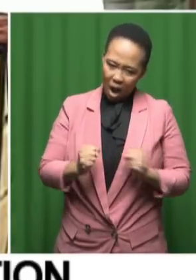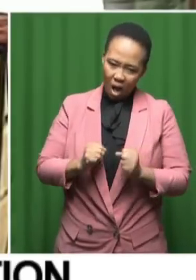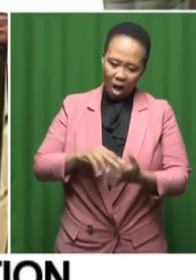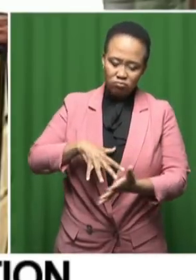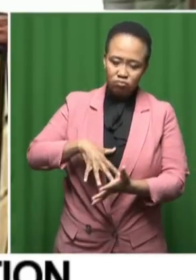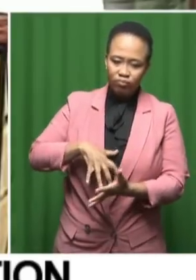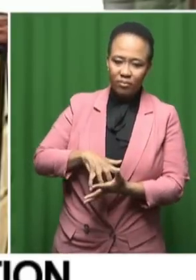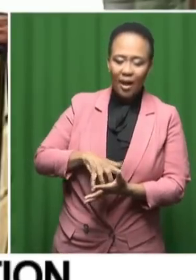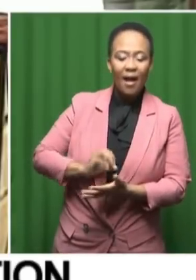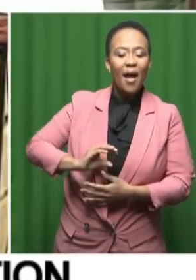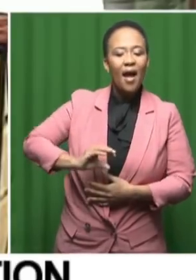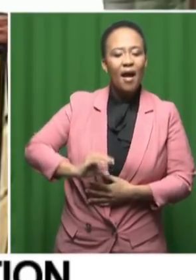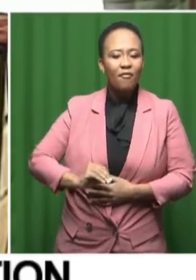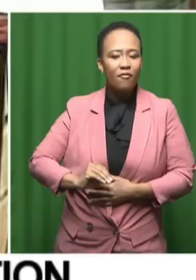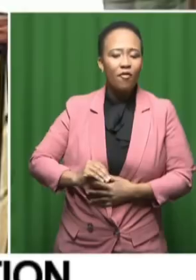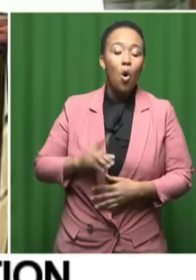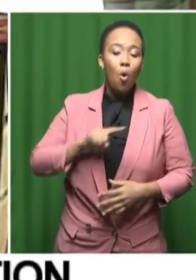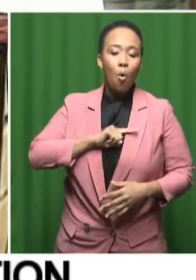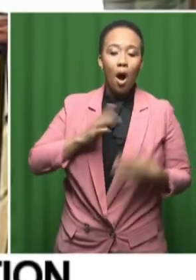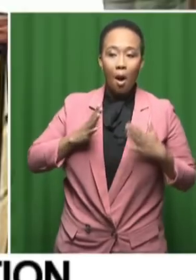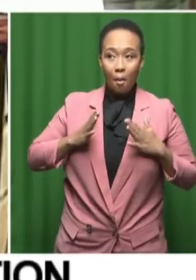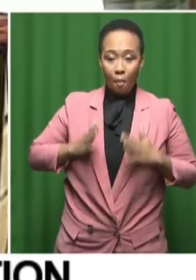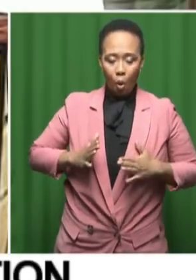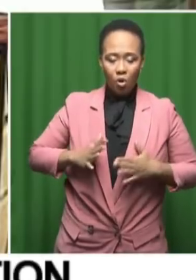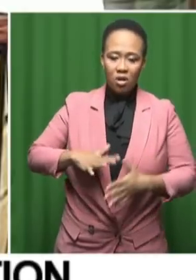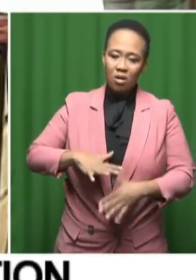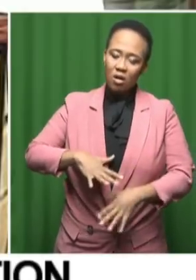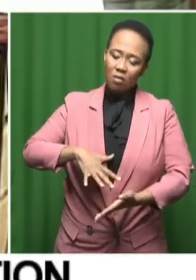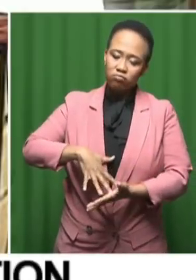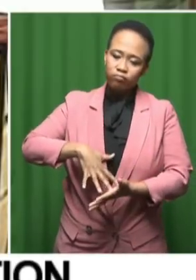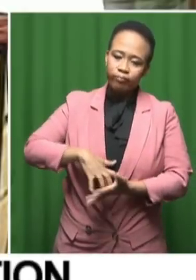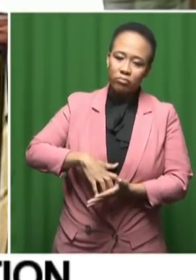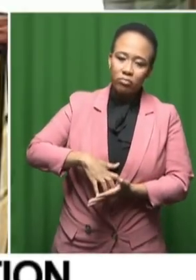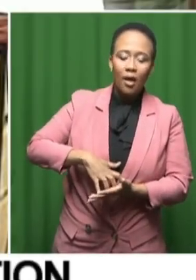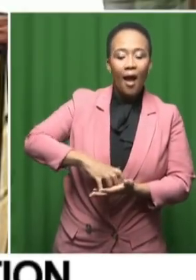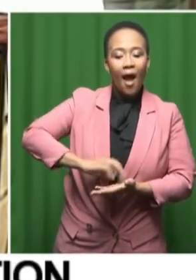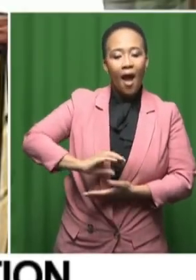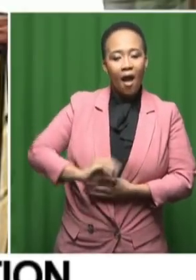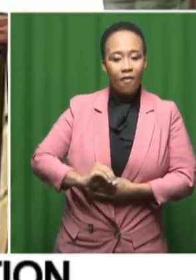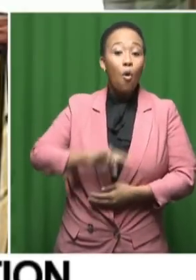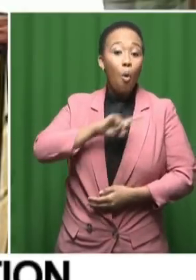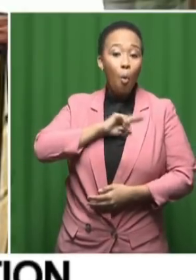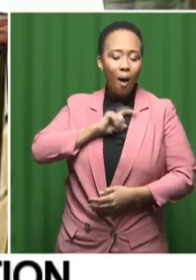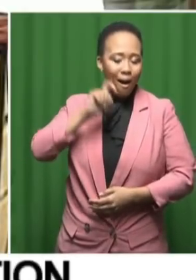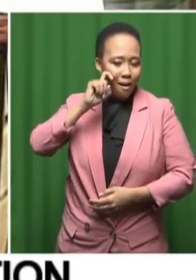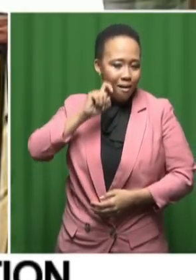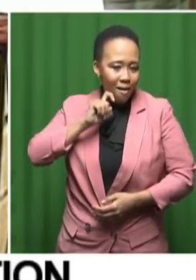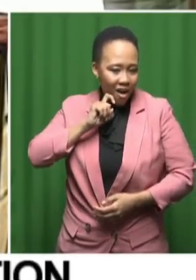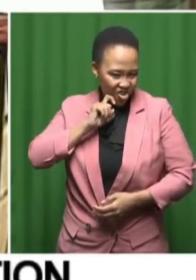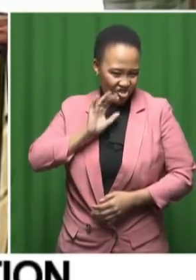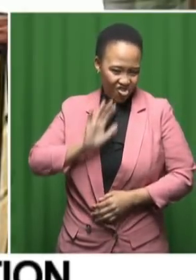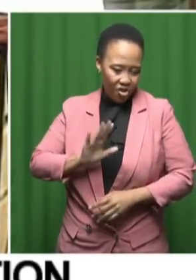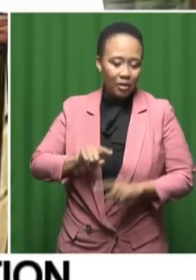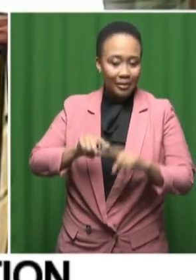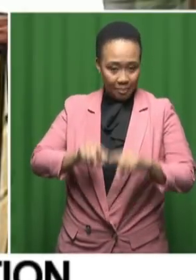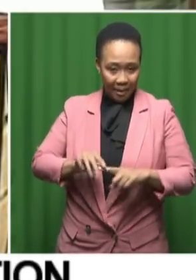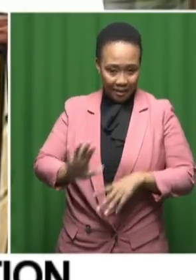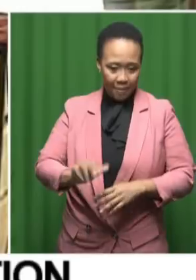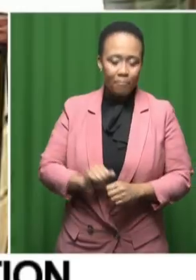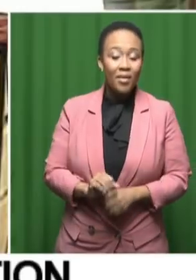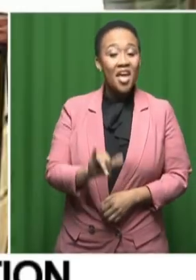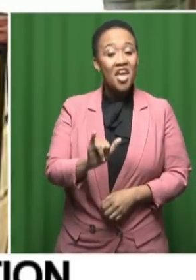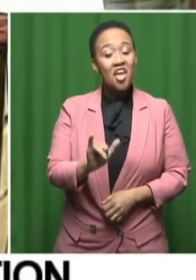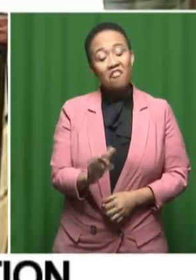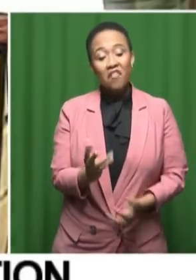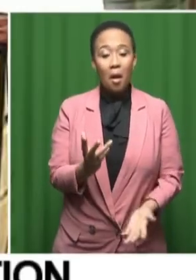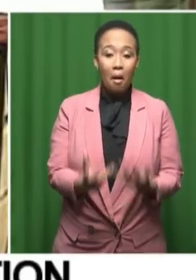body being more vulnerable as with age, your immune system drops down. Or if you